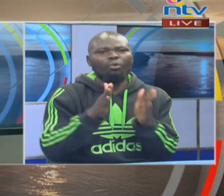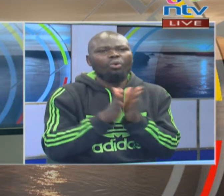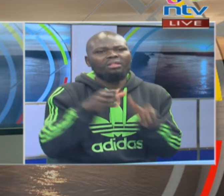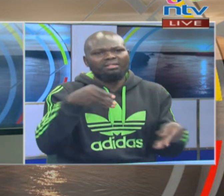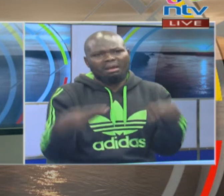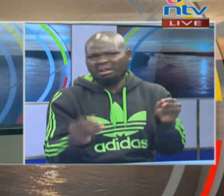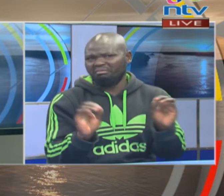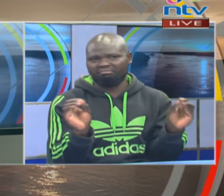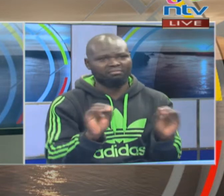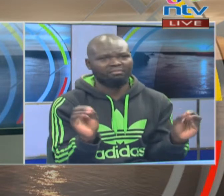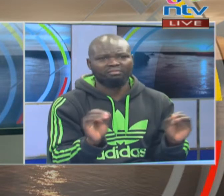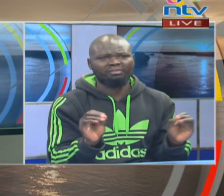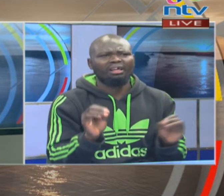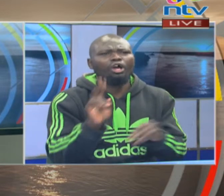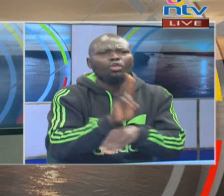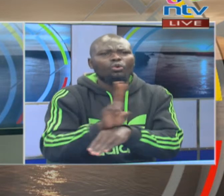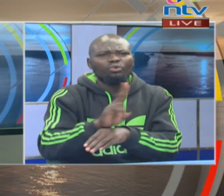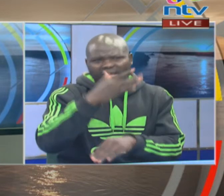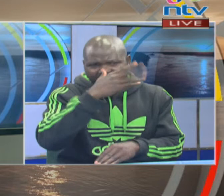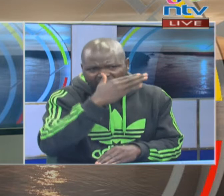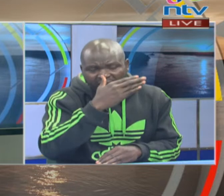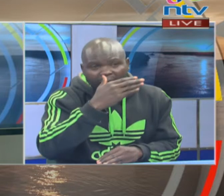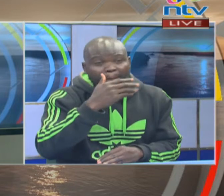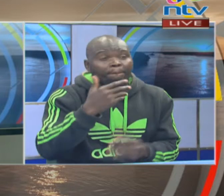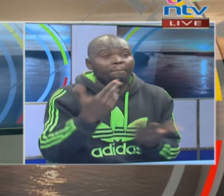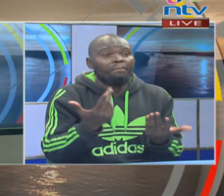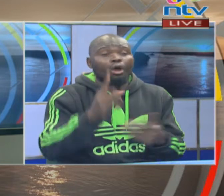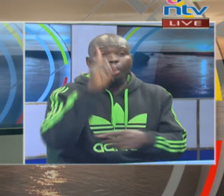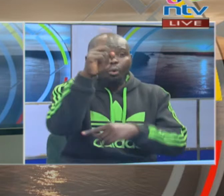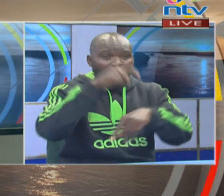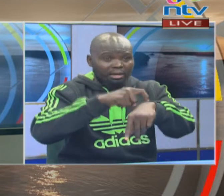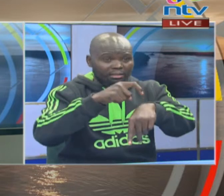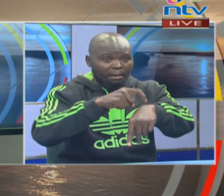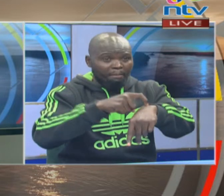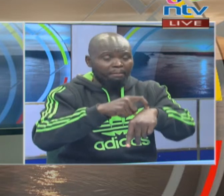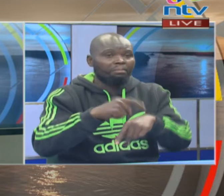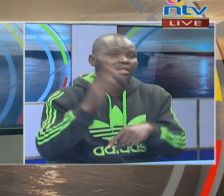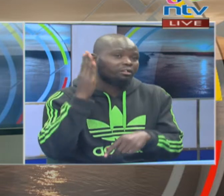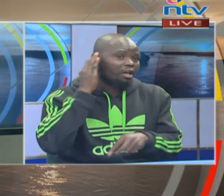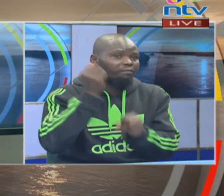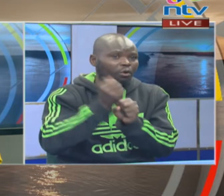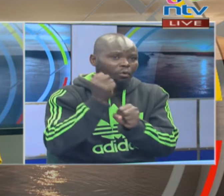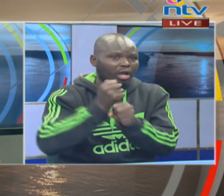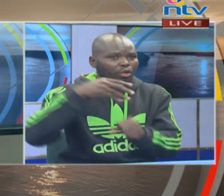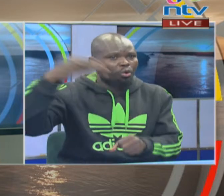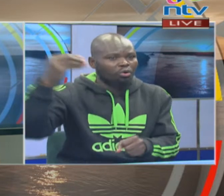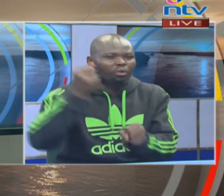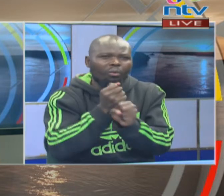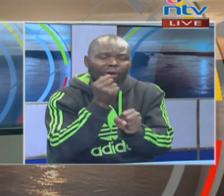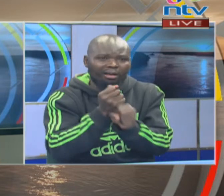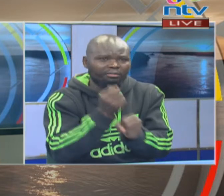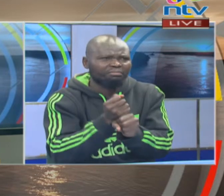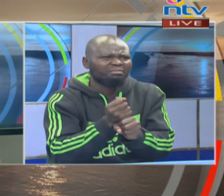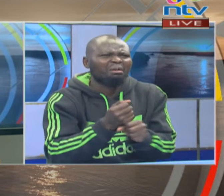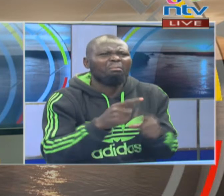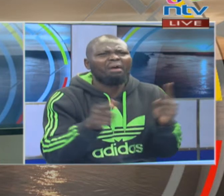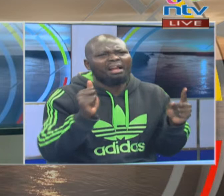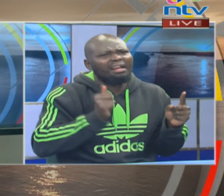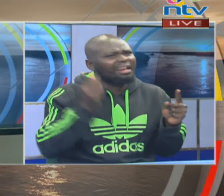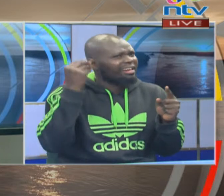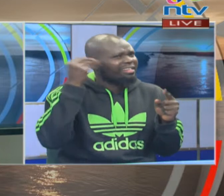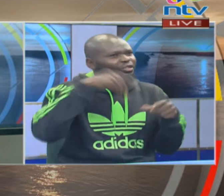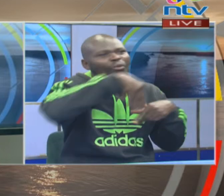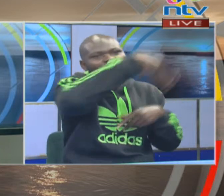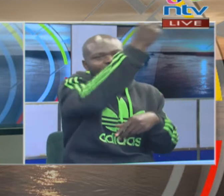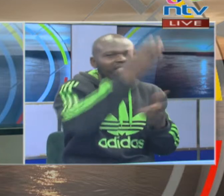I think some of the hearing people, they lie to you, you know, when you go